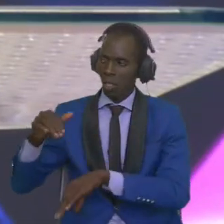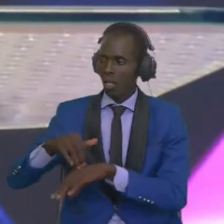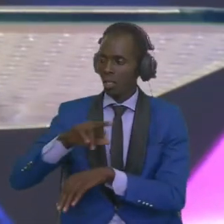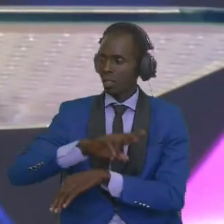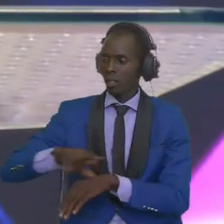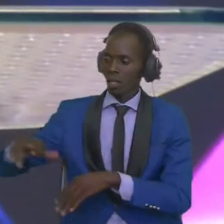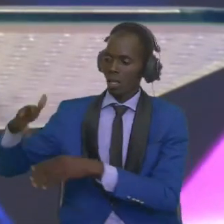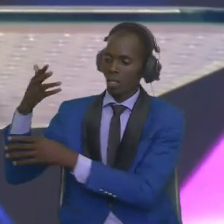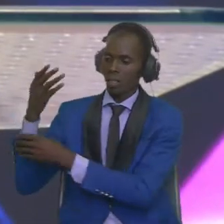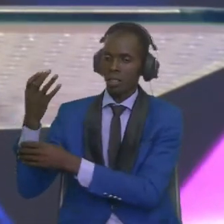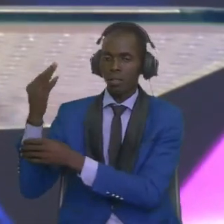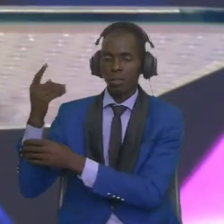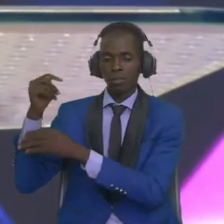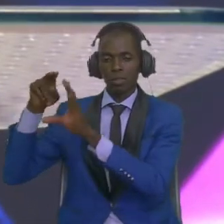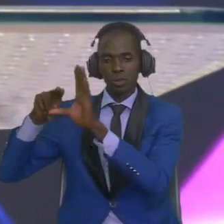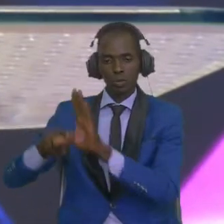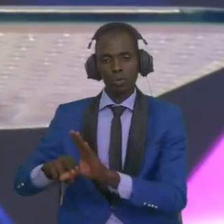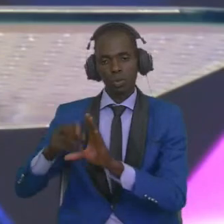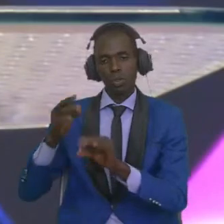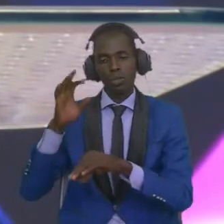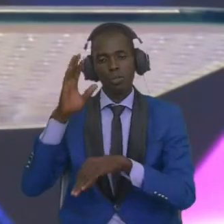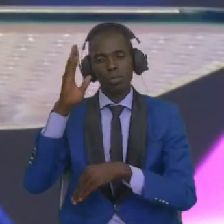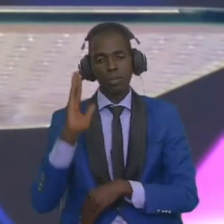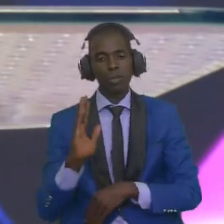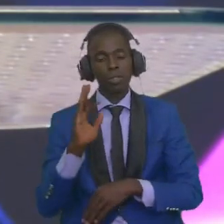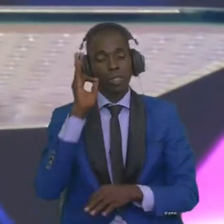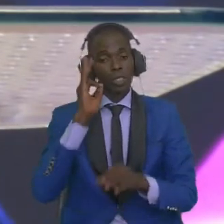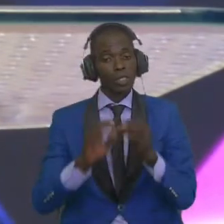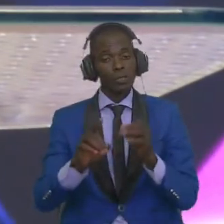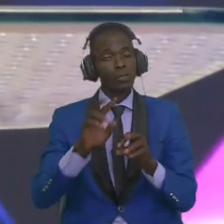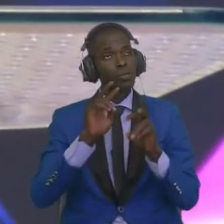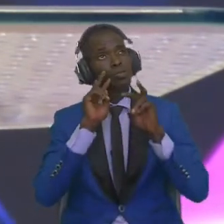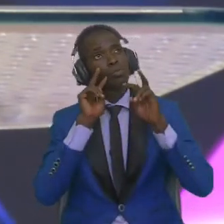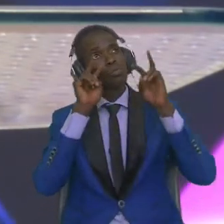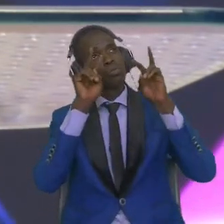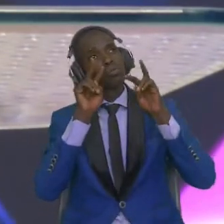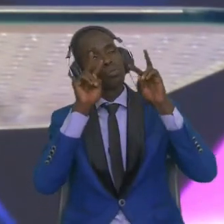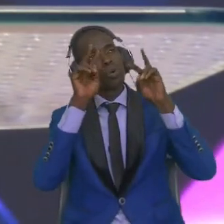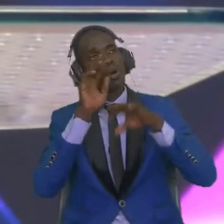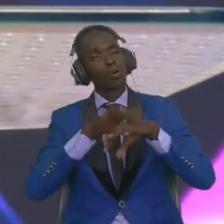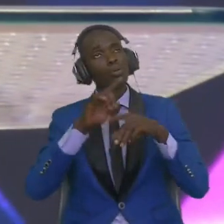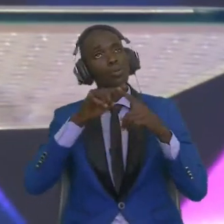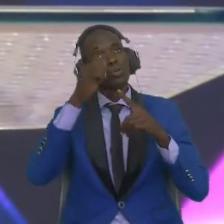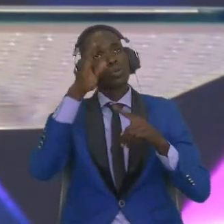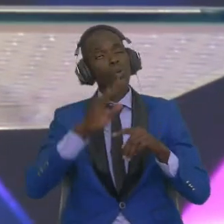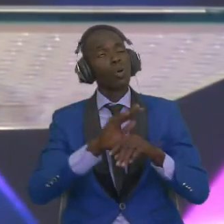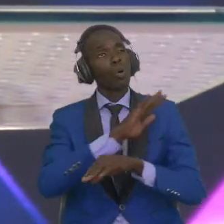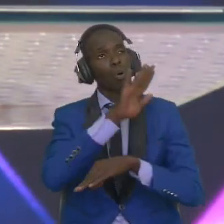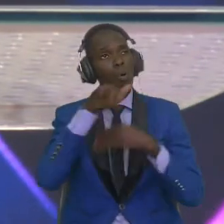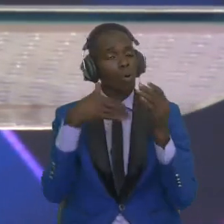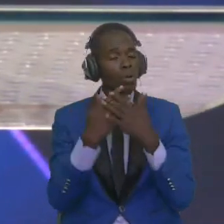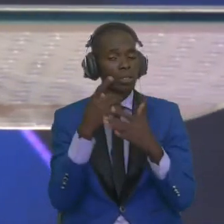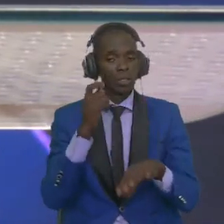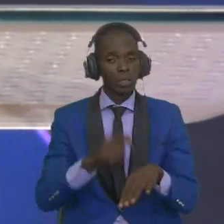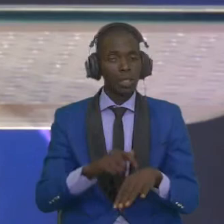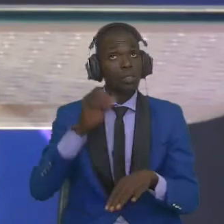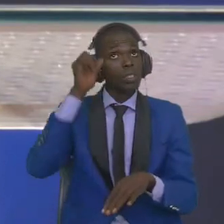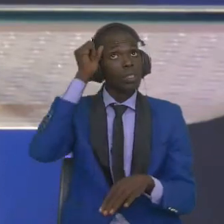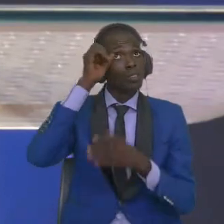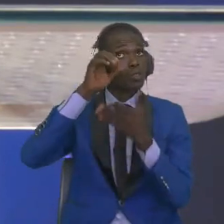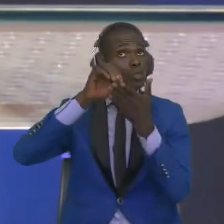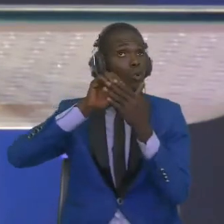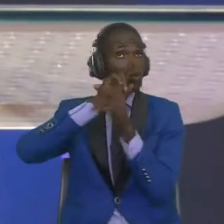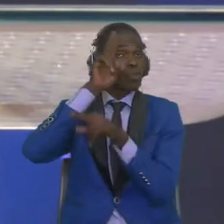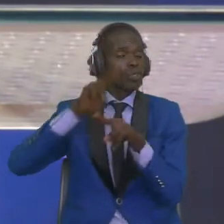hand of the throne of God. If you're looking unto the Lord every time, his nature will become